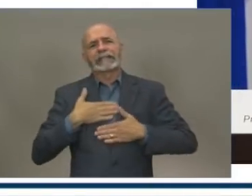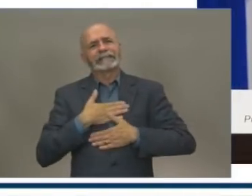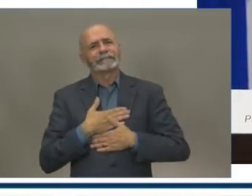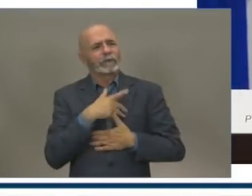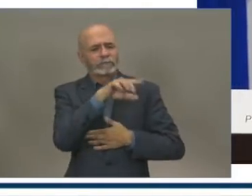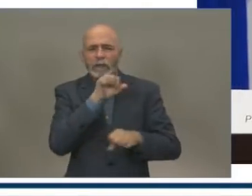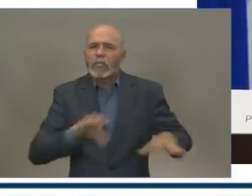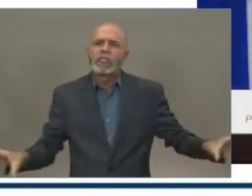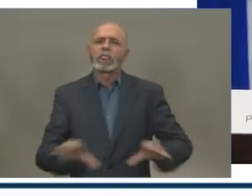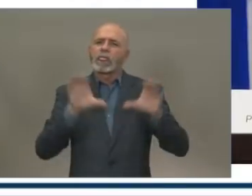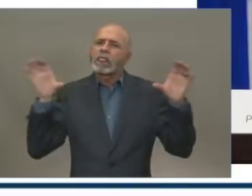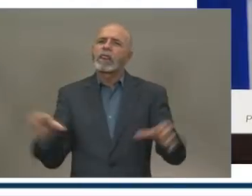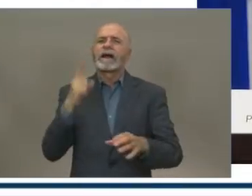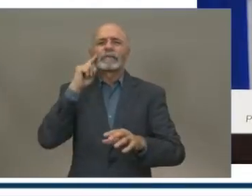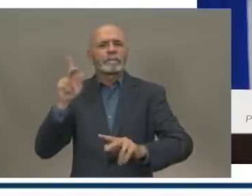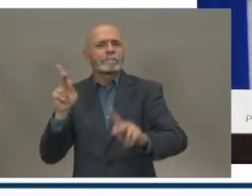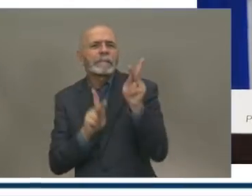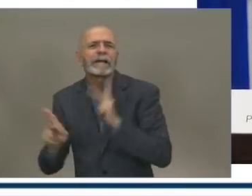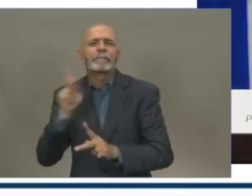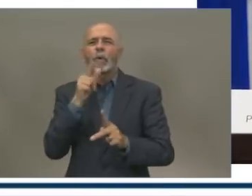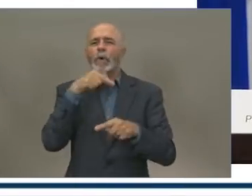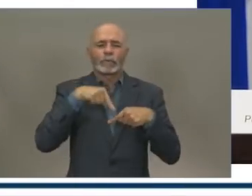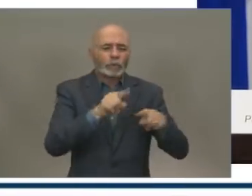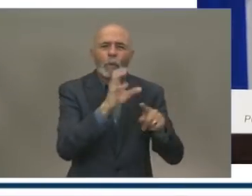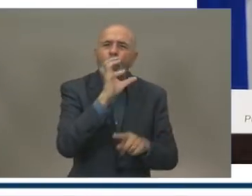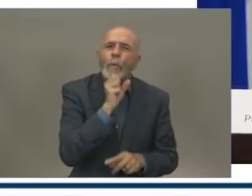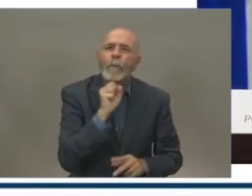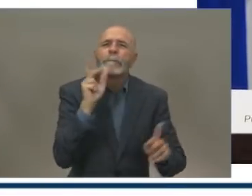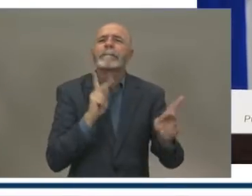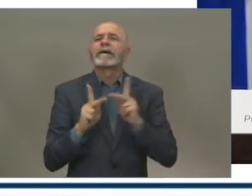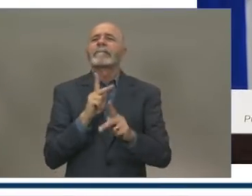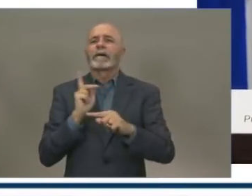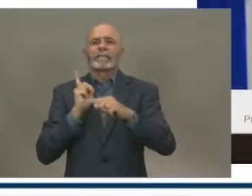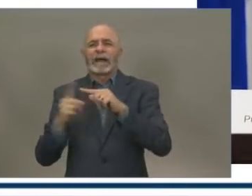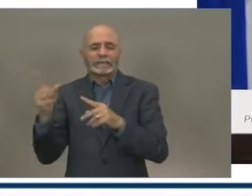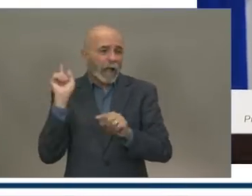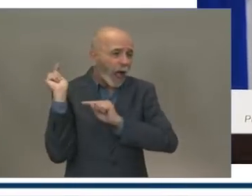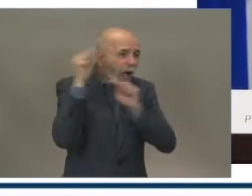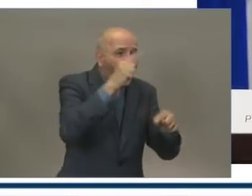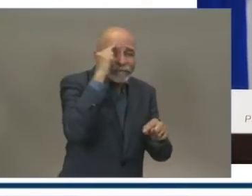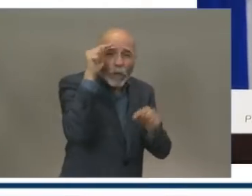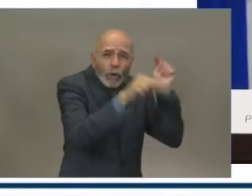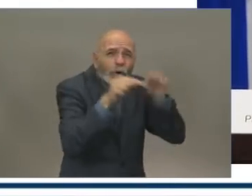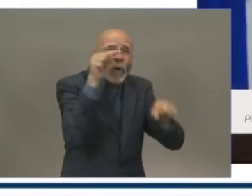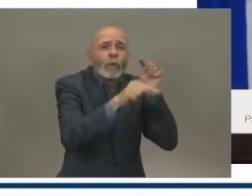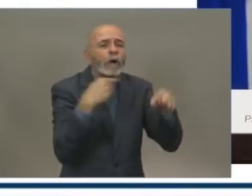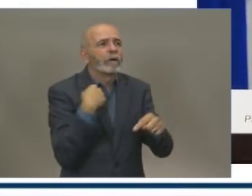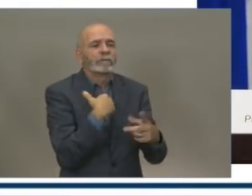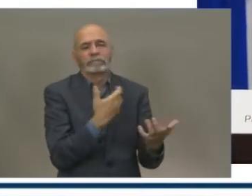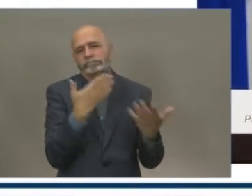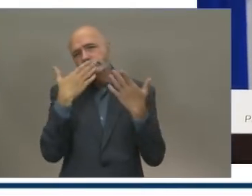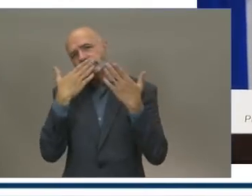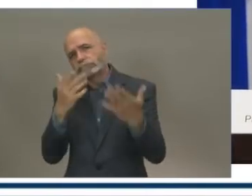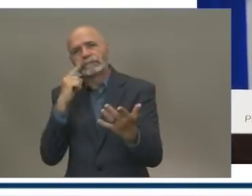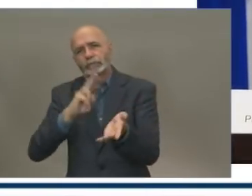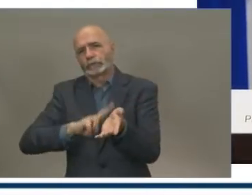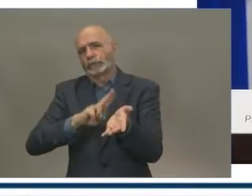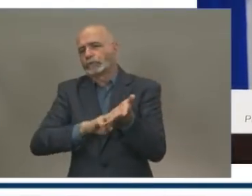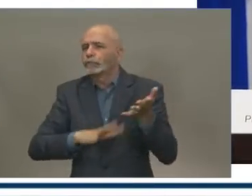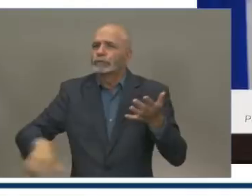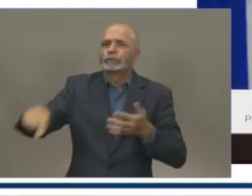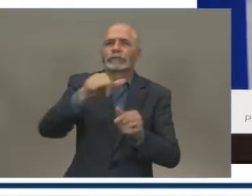most vulnerable years, and they're there for them when we can't be. So thank you to our continuing care assistants. There's never